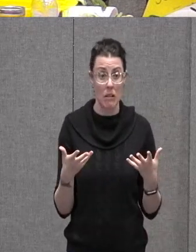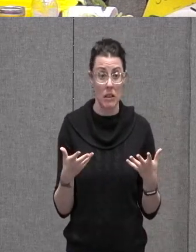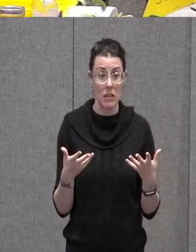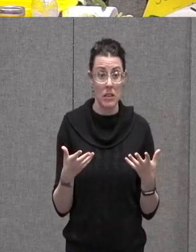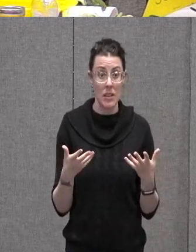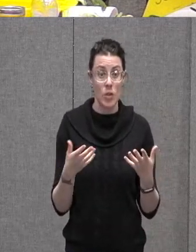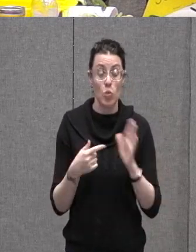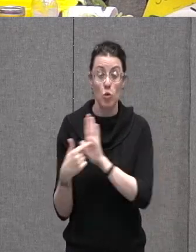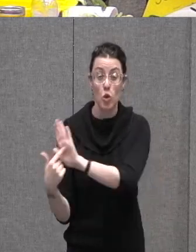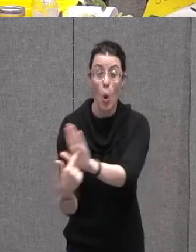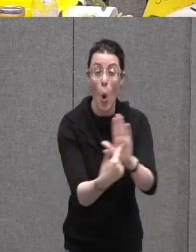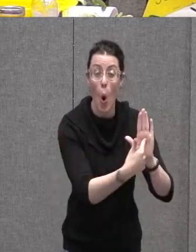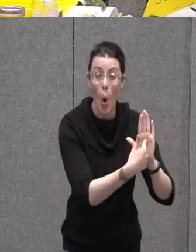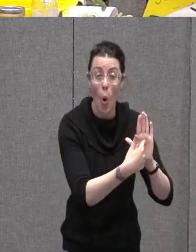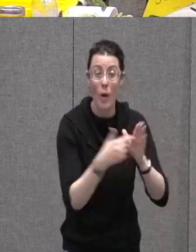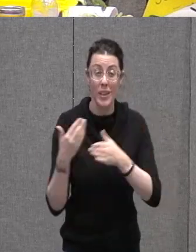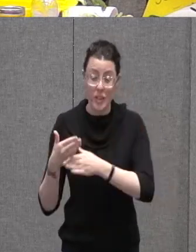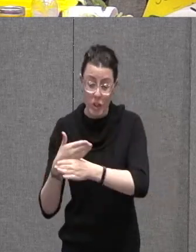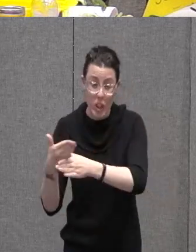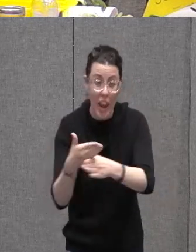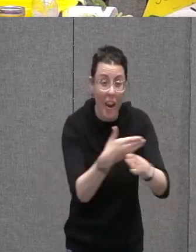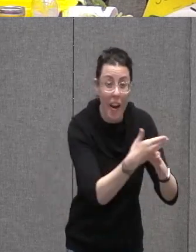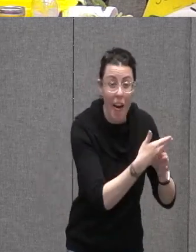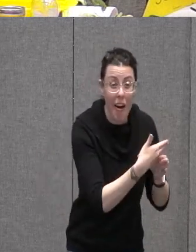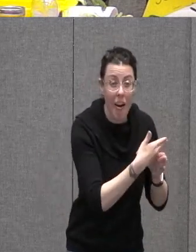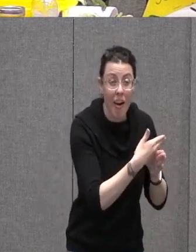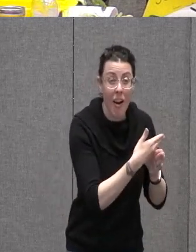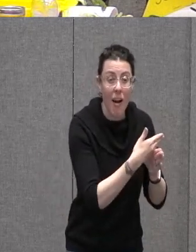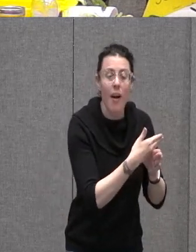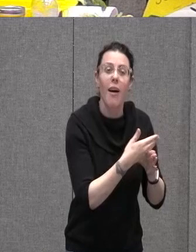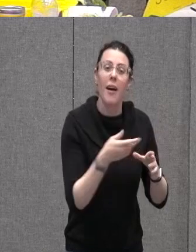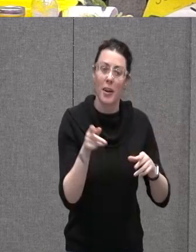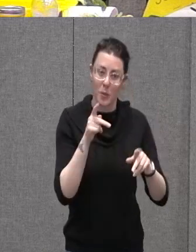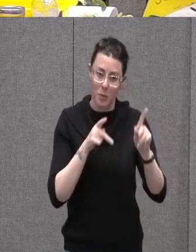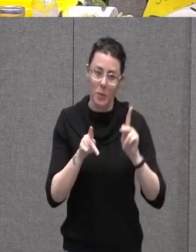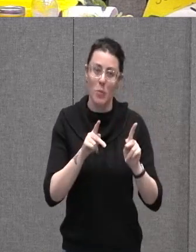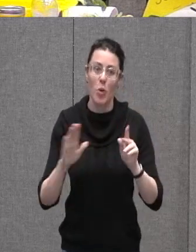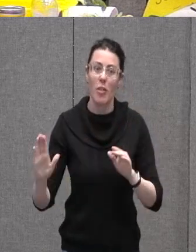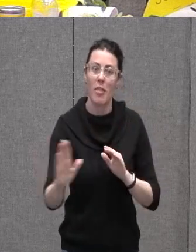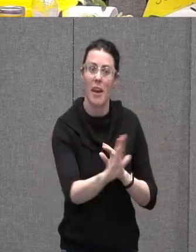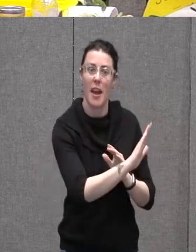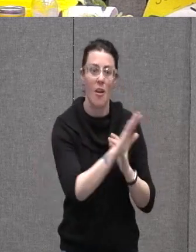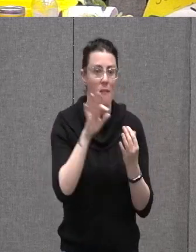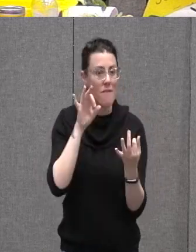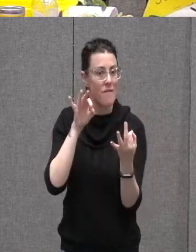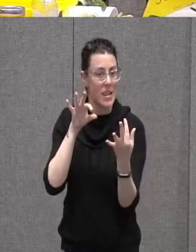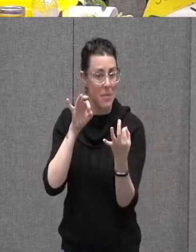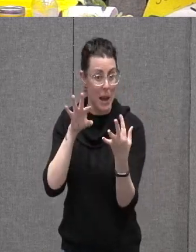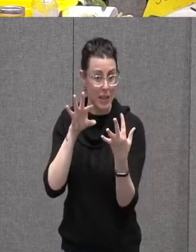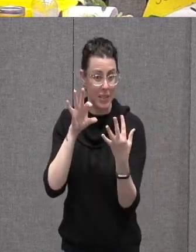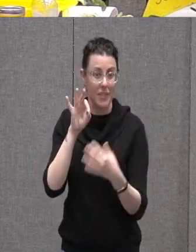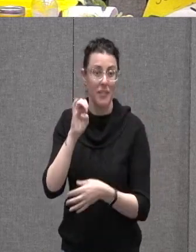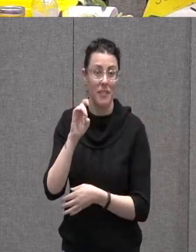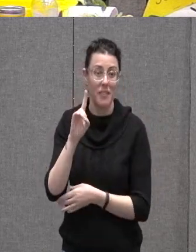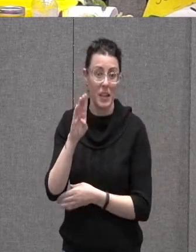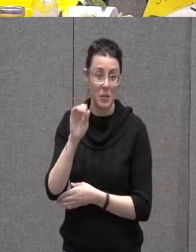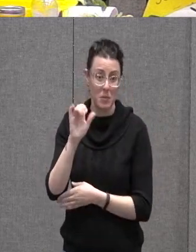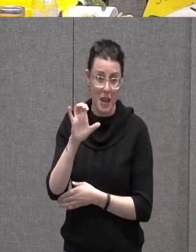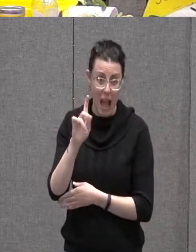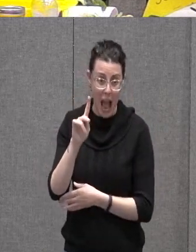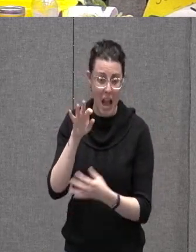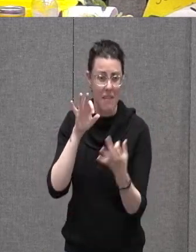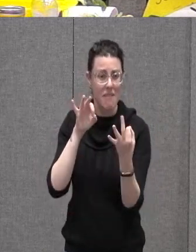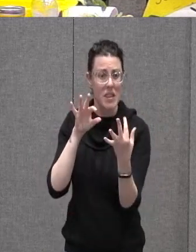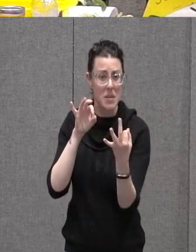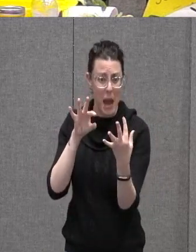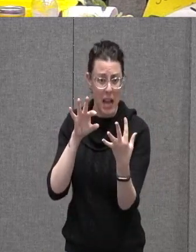feedback from others. It is so important to listen to the ideas that other people have to say about your ideas and to not take it